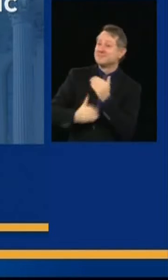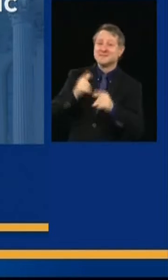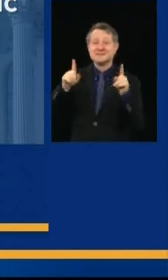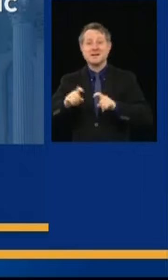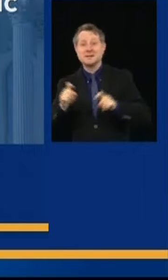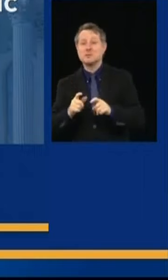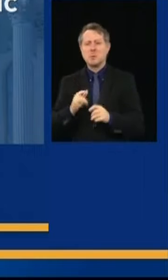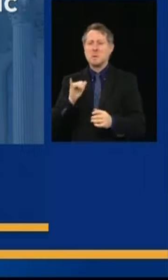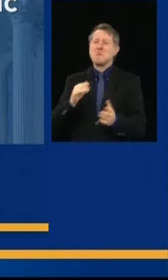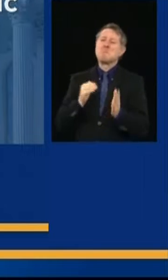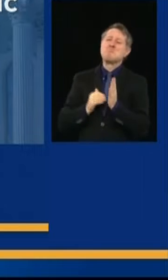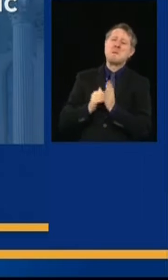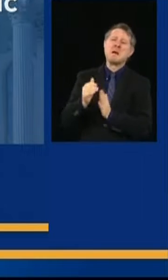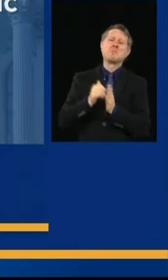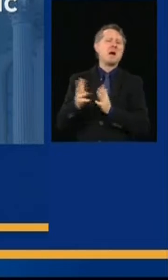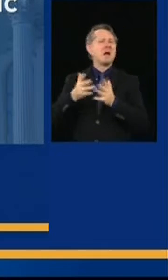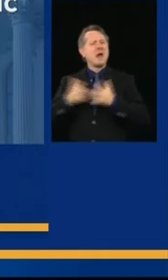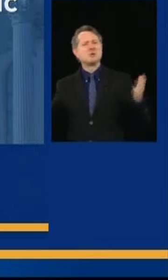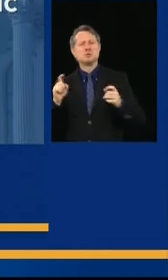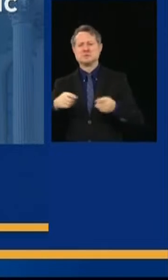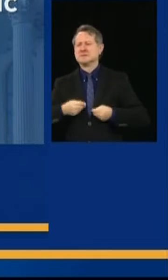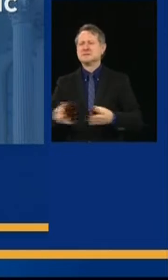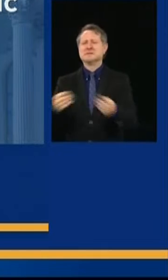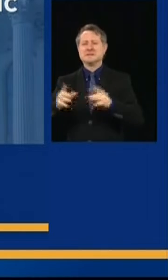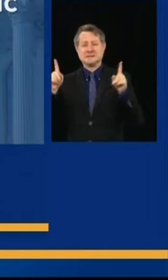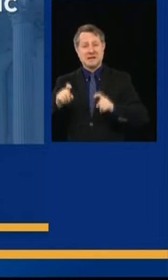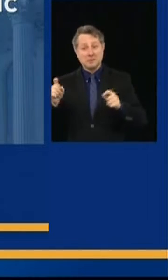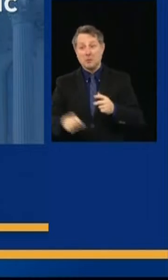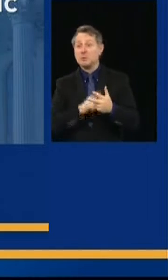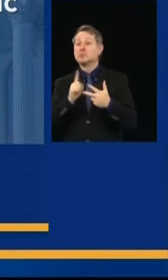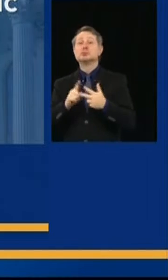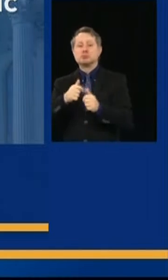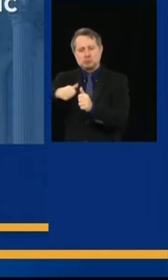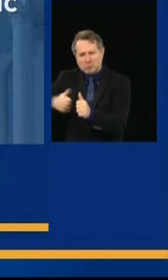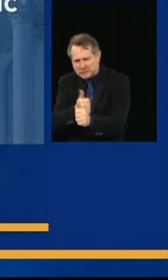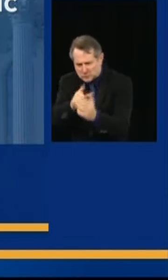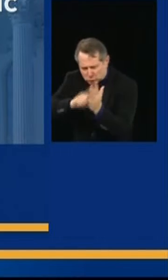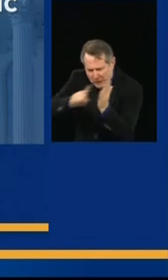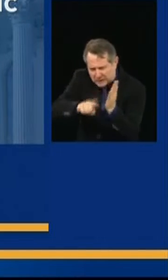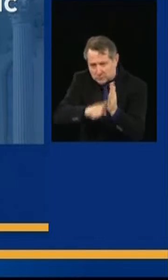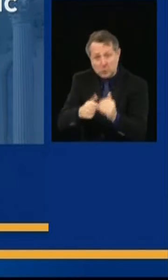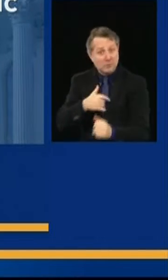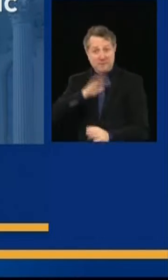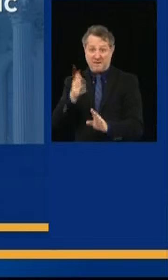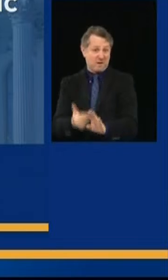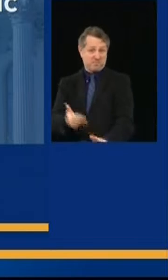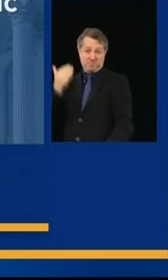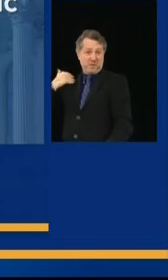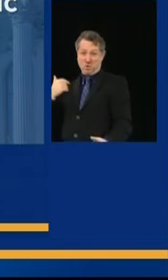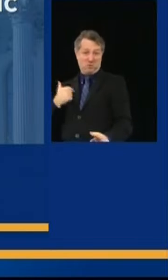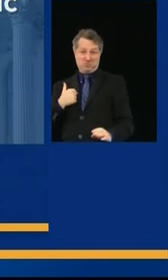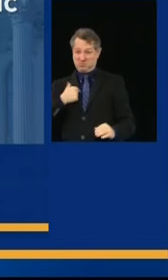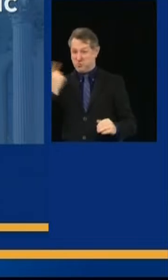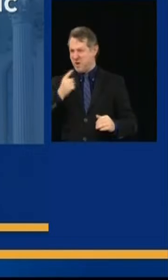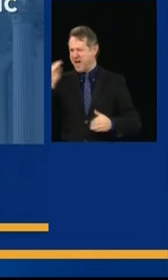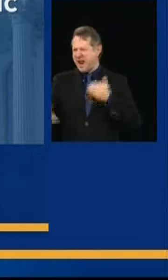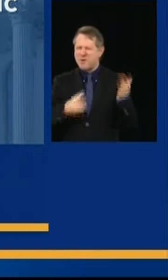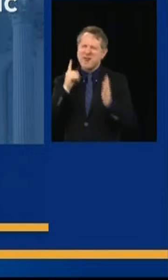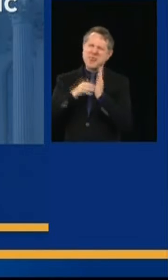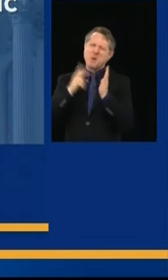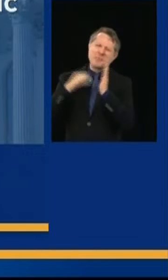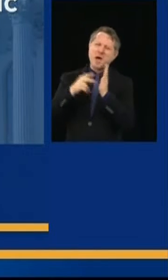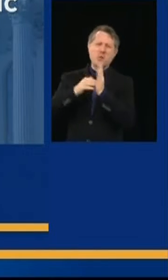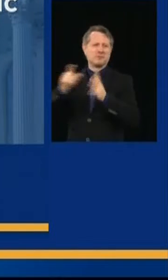New York. Tracing, never been done before to this extent. It's going to be thousands of people who have to do tracing. We